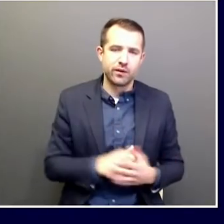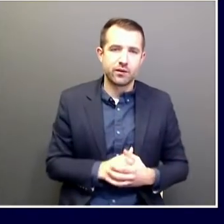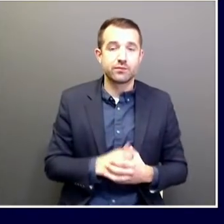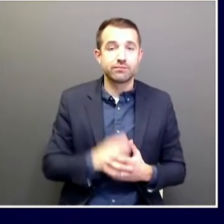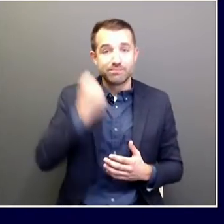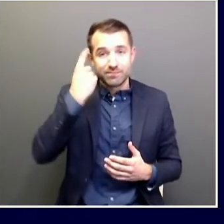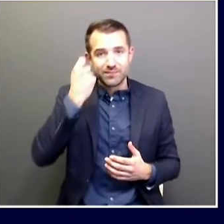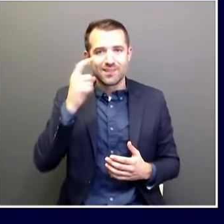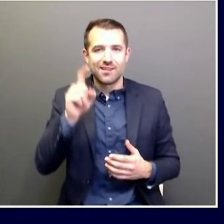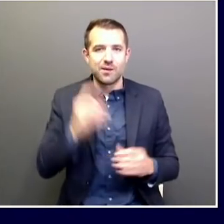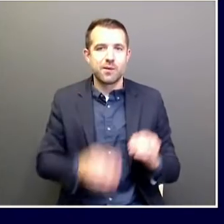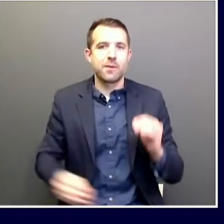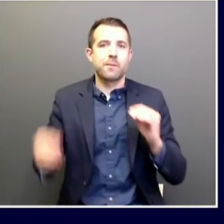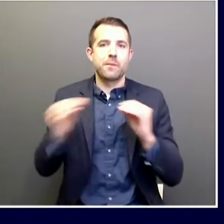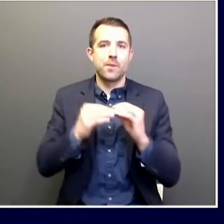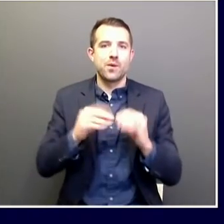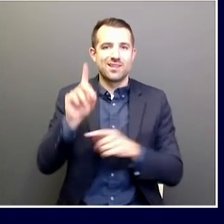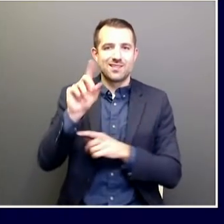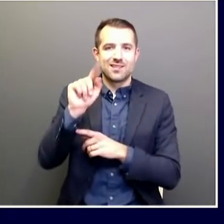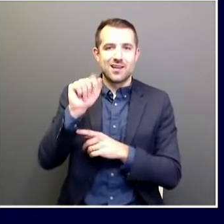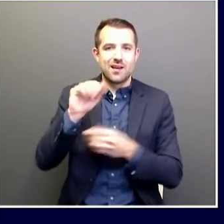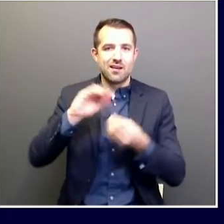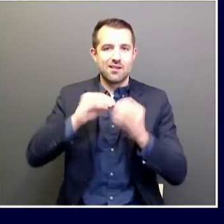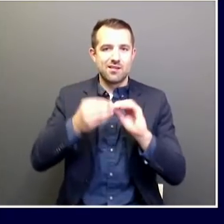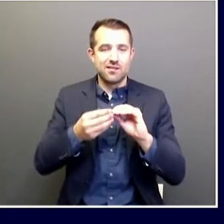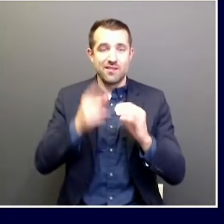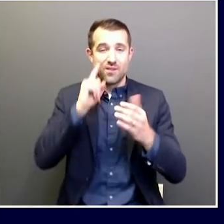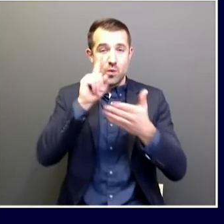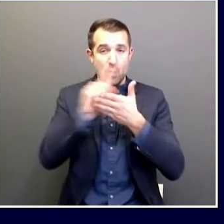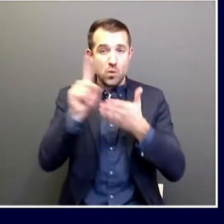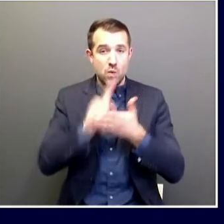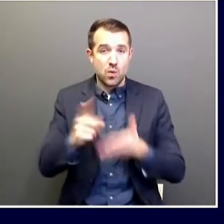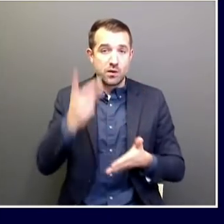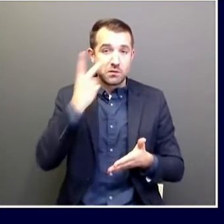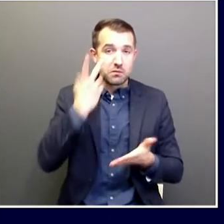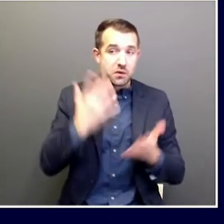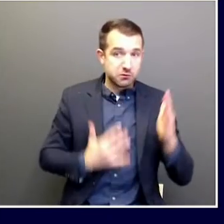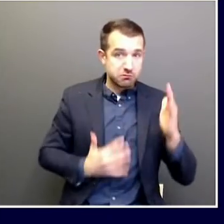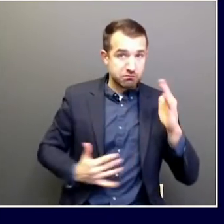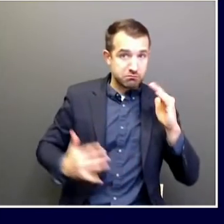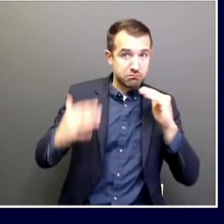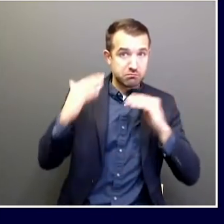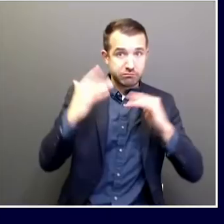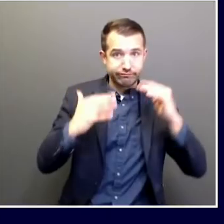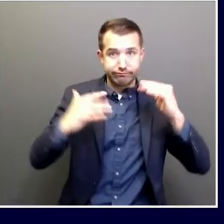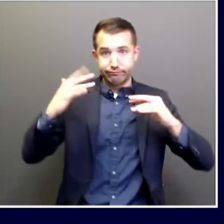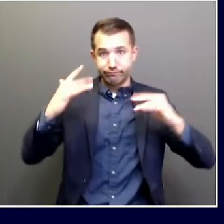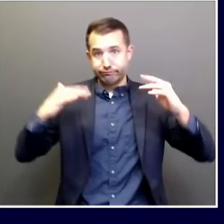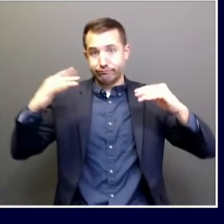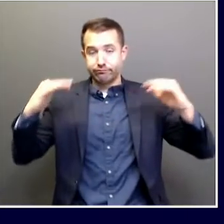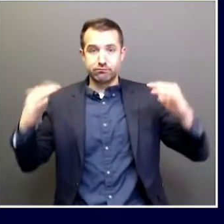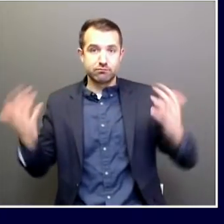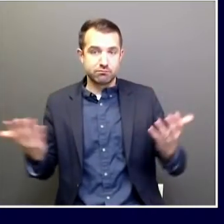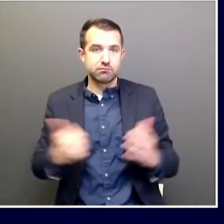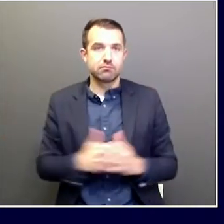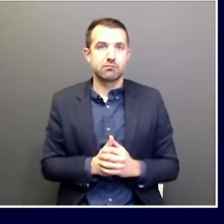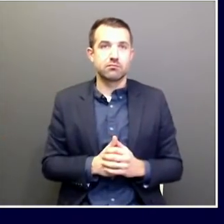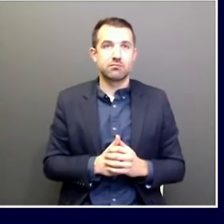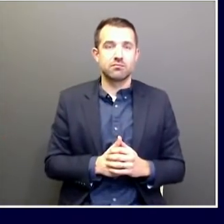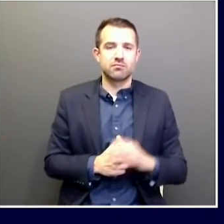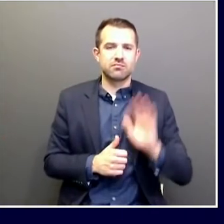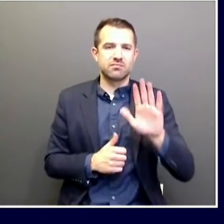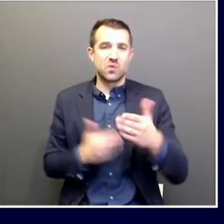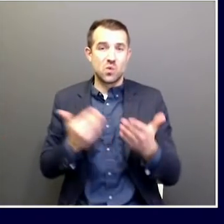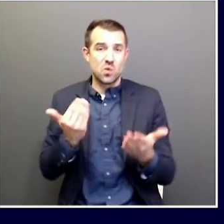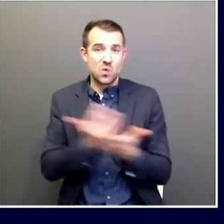be. I'll just also add, though, it's relatively new. So we have launched an education campaign called Brave Like